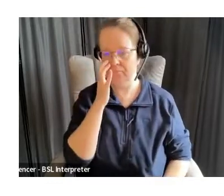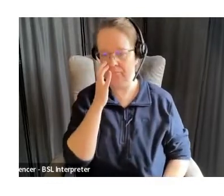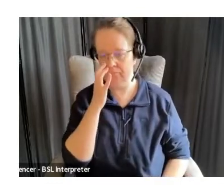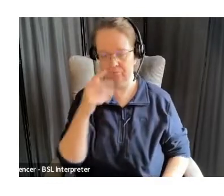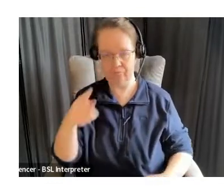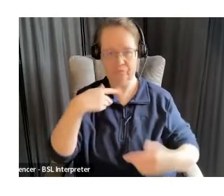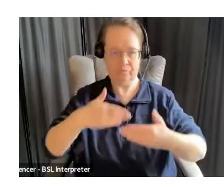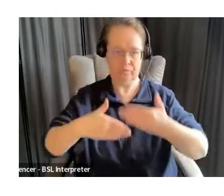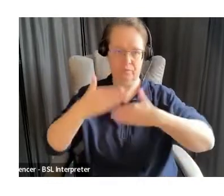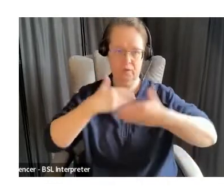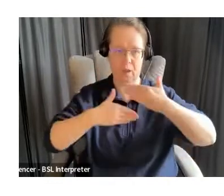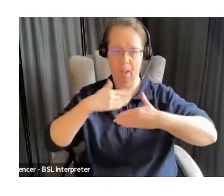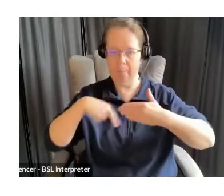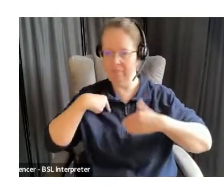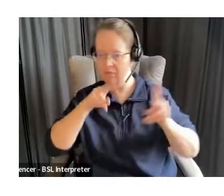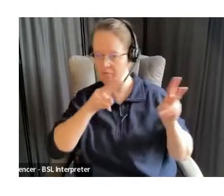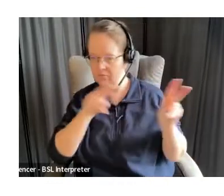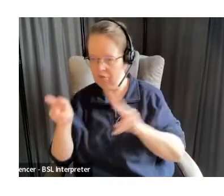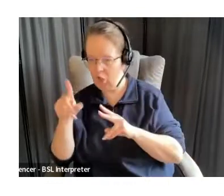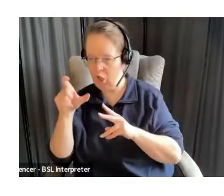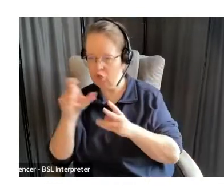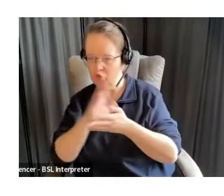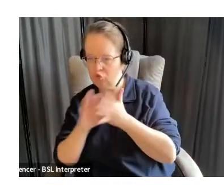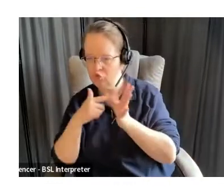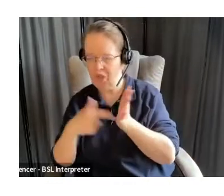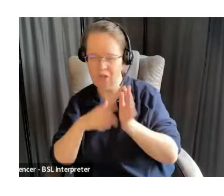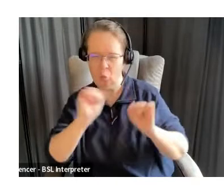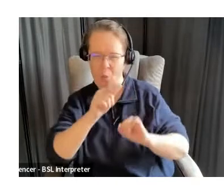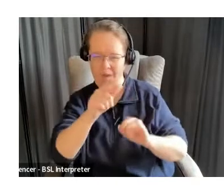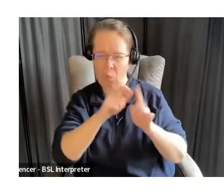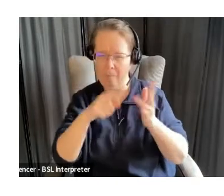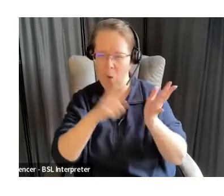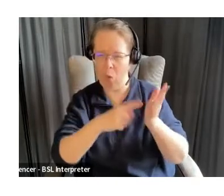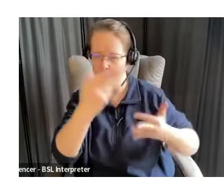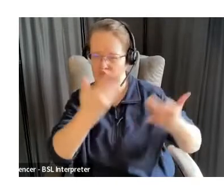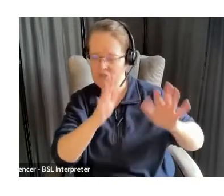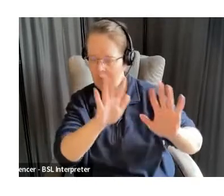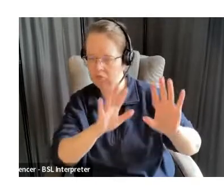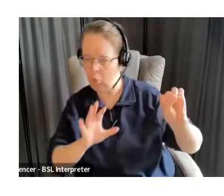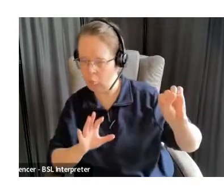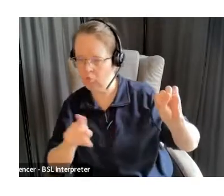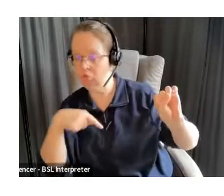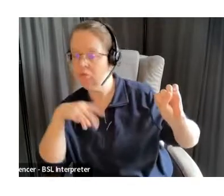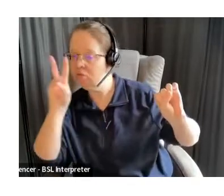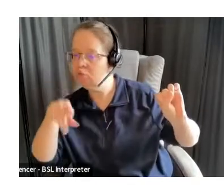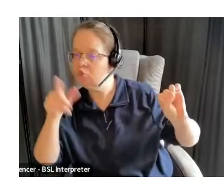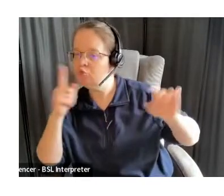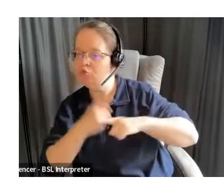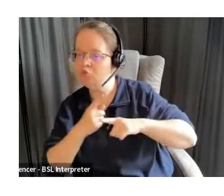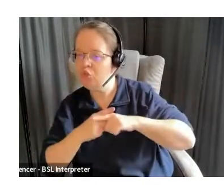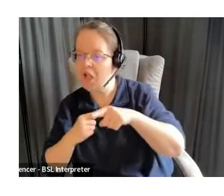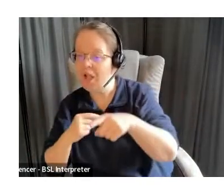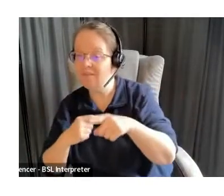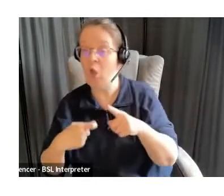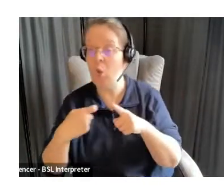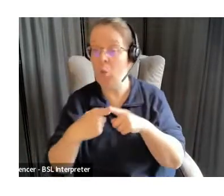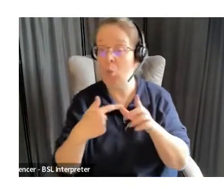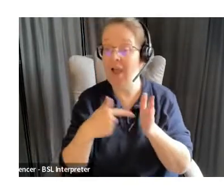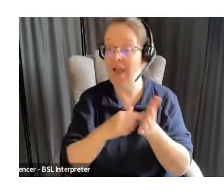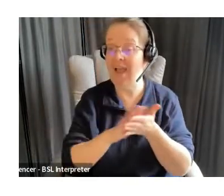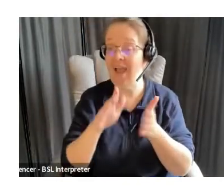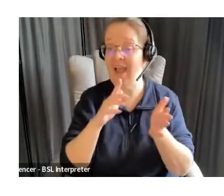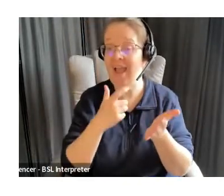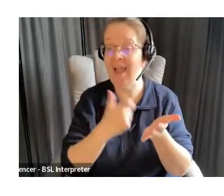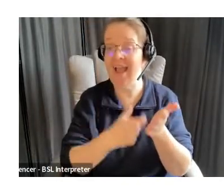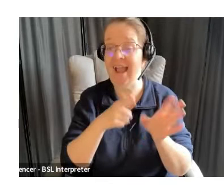go back to the chat whilst we're waiting for the Insight poll results. So here's what Catherine has said. Catherine, thank